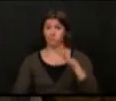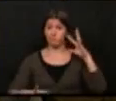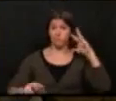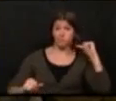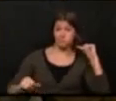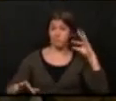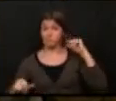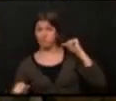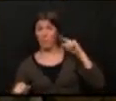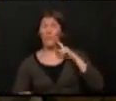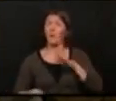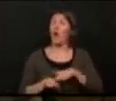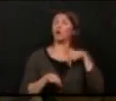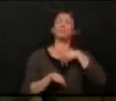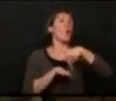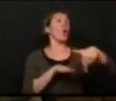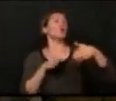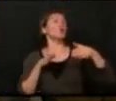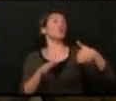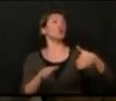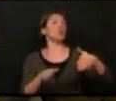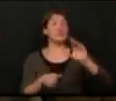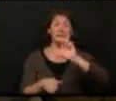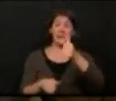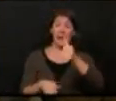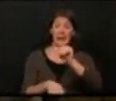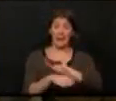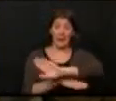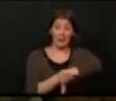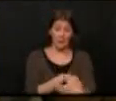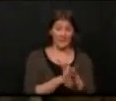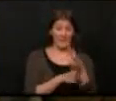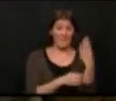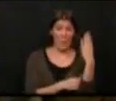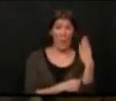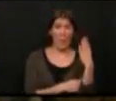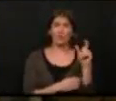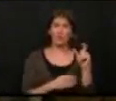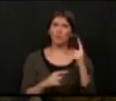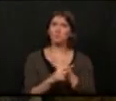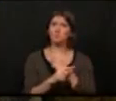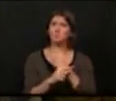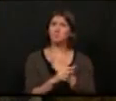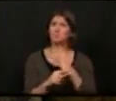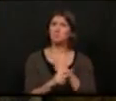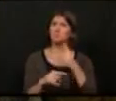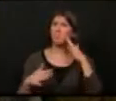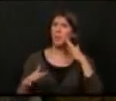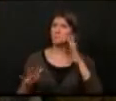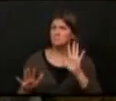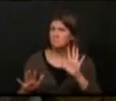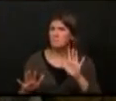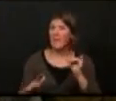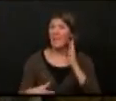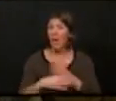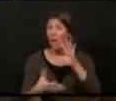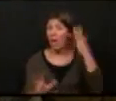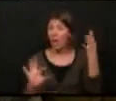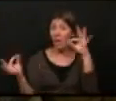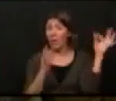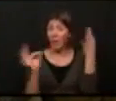the street between the hours of 10 p.m. and 7 a.m. or in a manner to as unreasonably disturb the peace, quiet, or